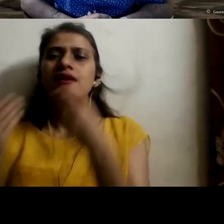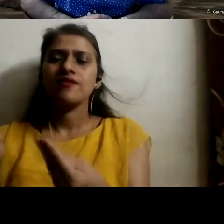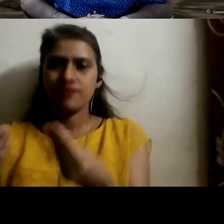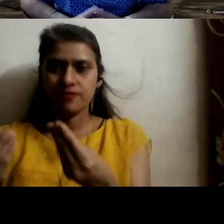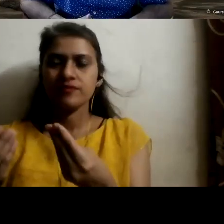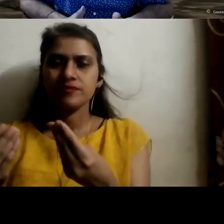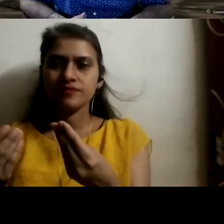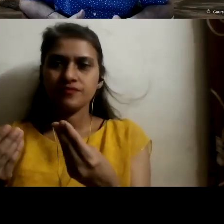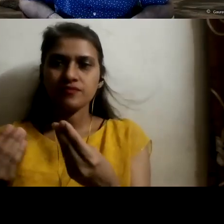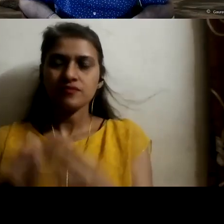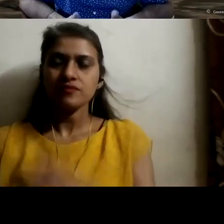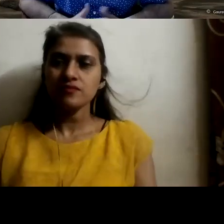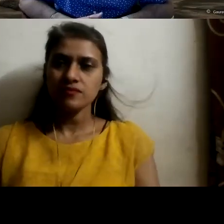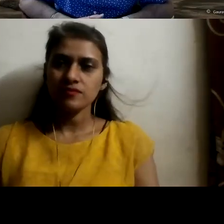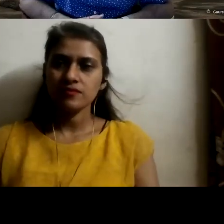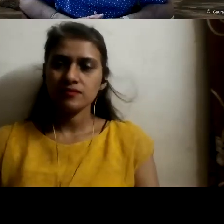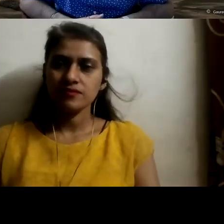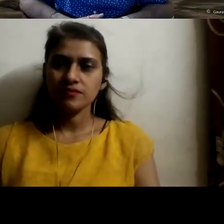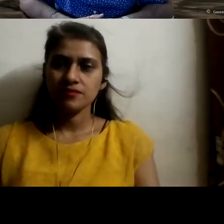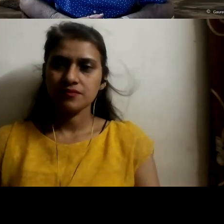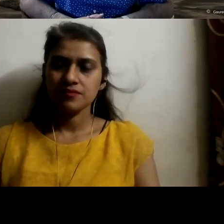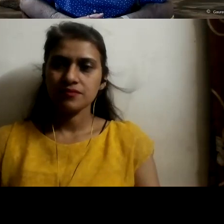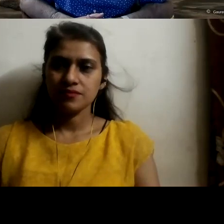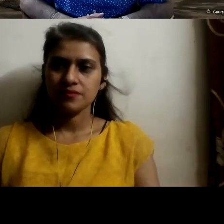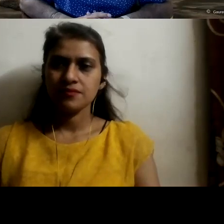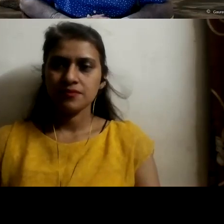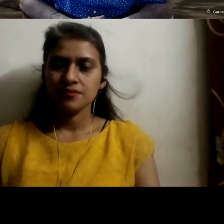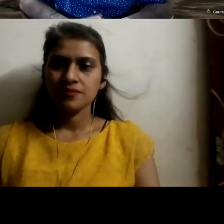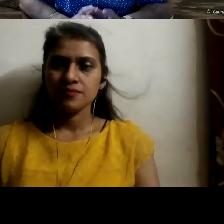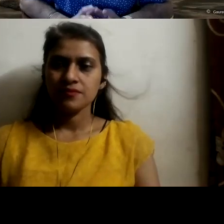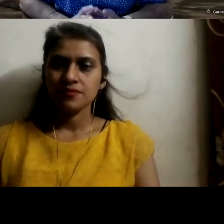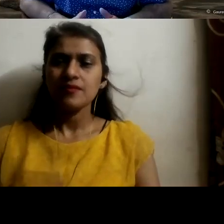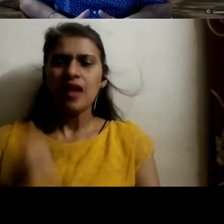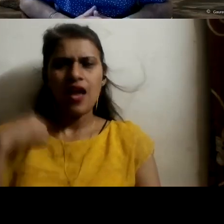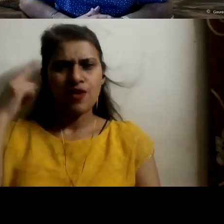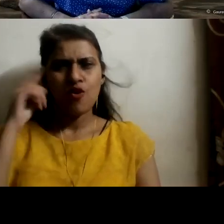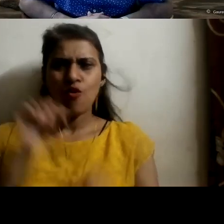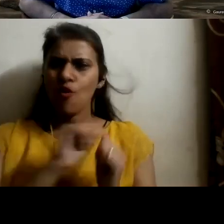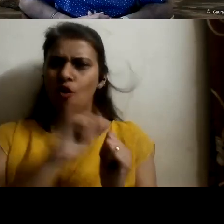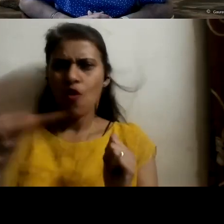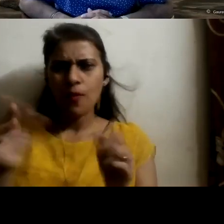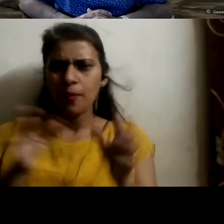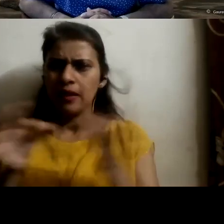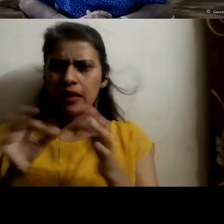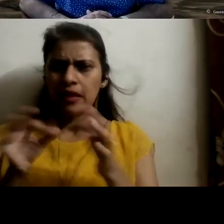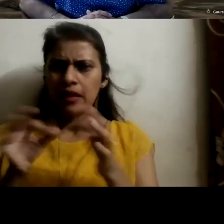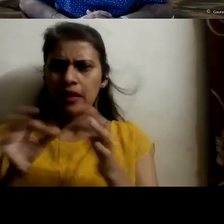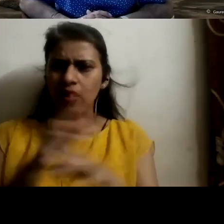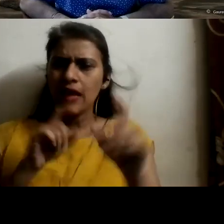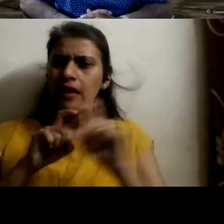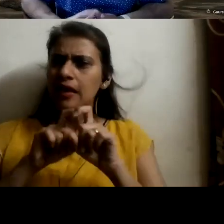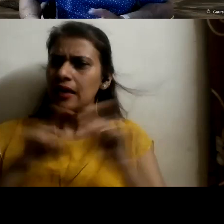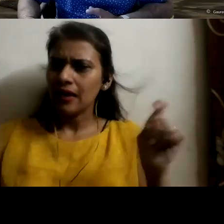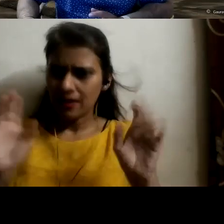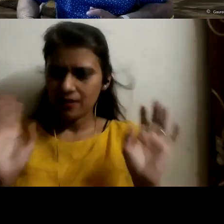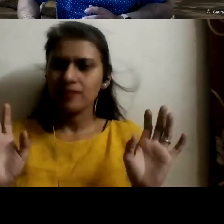can we be reasonable in our conduct? I hope by now, at least all of us are clear that this accommodation